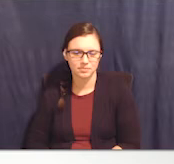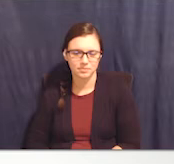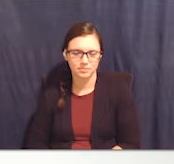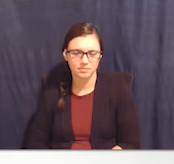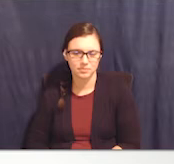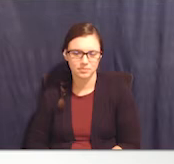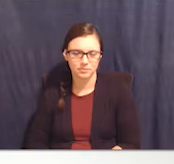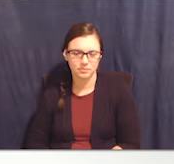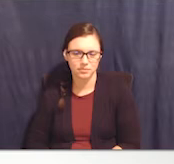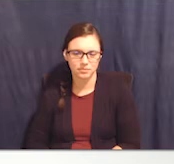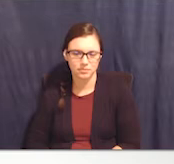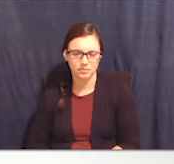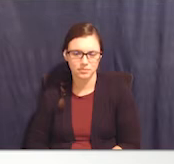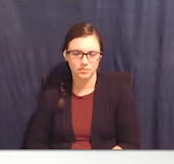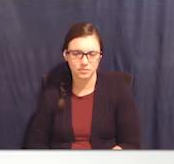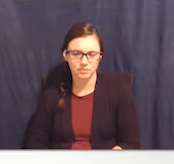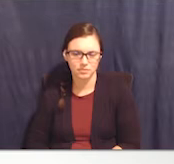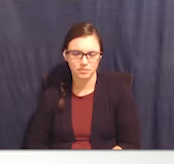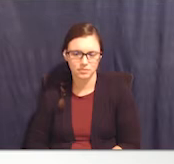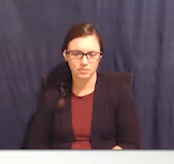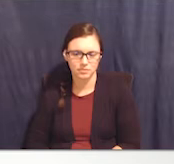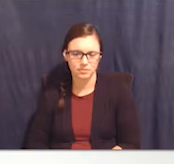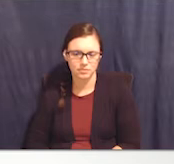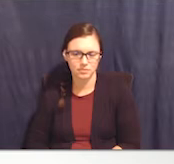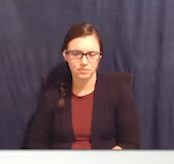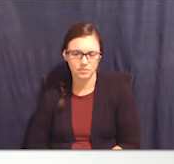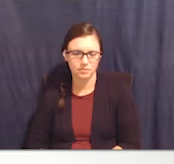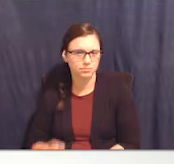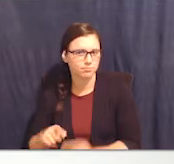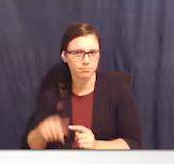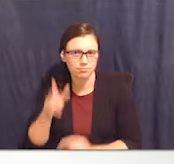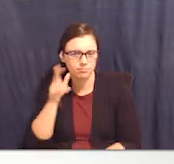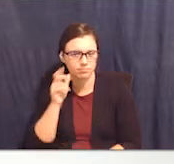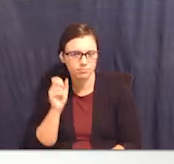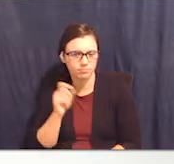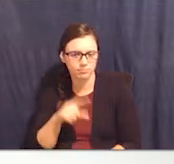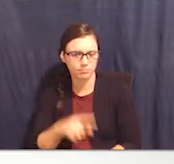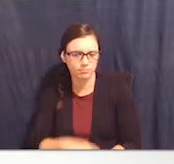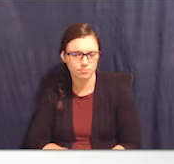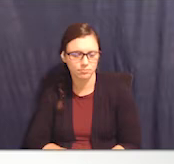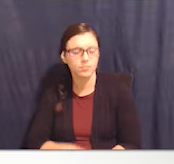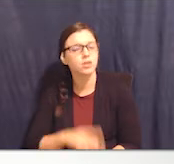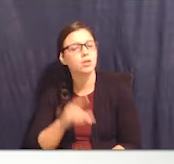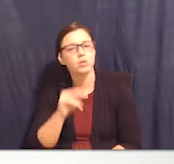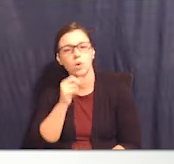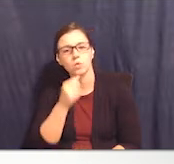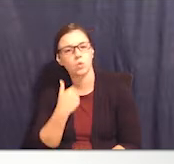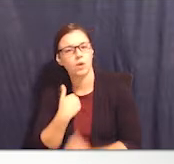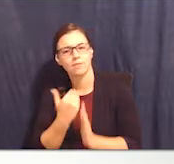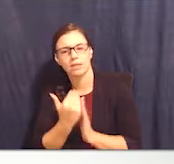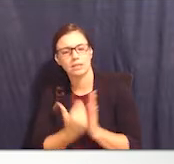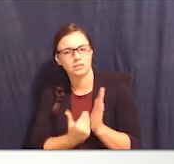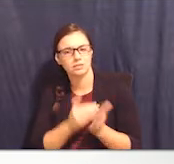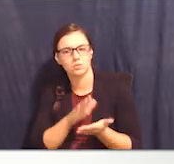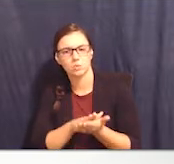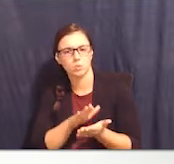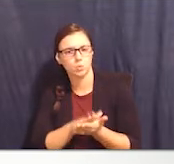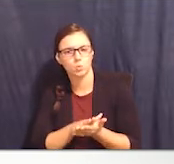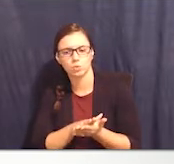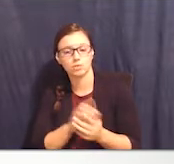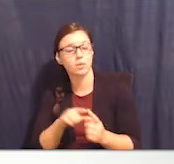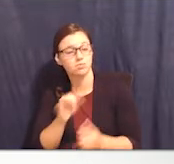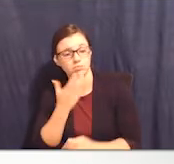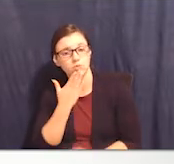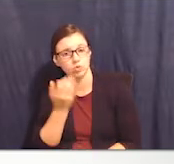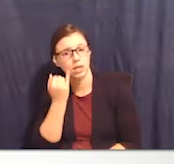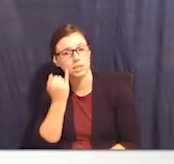It does help with getting things, more of them. Yes, it does. Because then all of a sudden they're thinking, oh, well, wait, I didn't